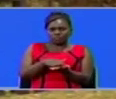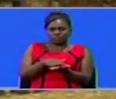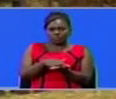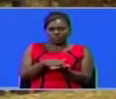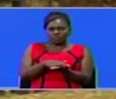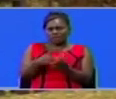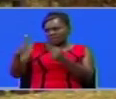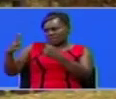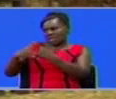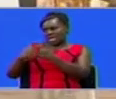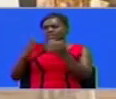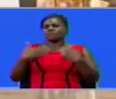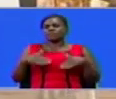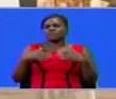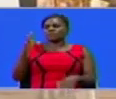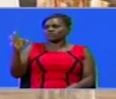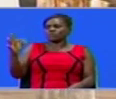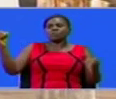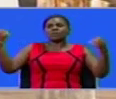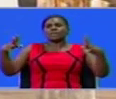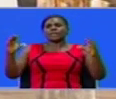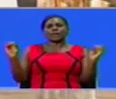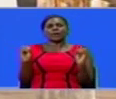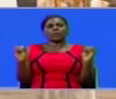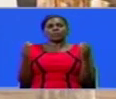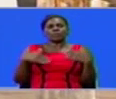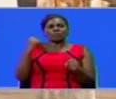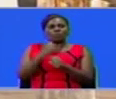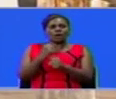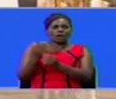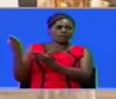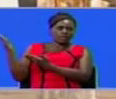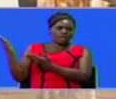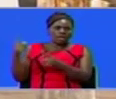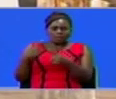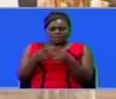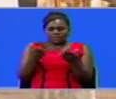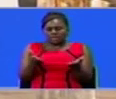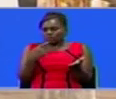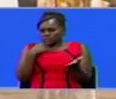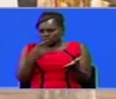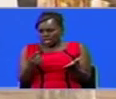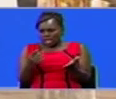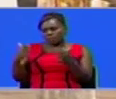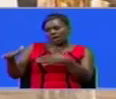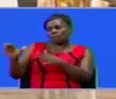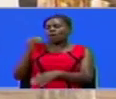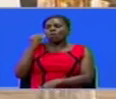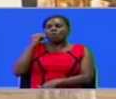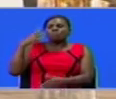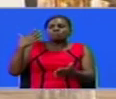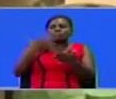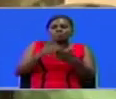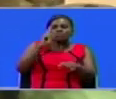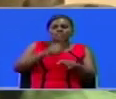a paltry 9. The future is uncertain for those who used to work here, but have since been told to stay at home until things